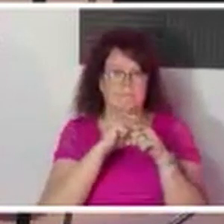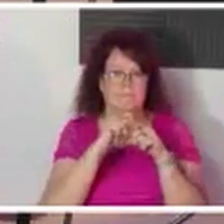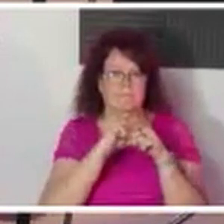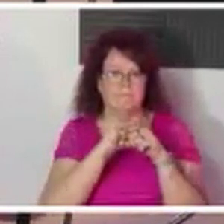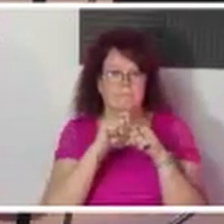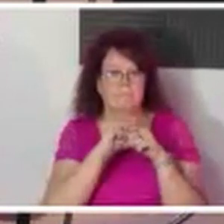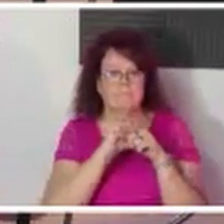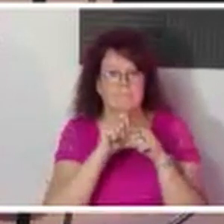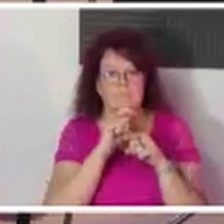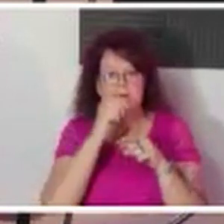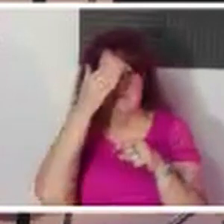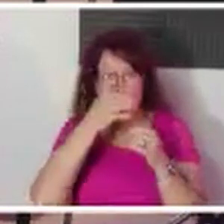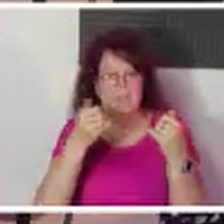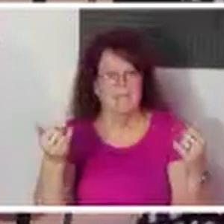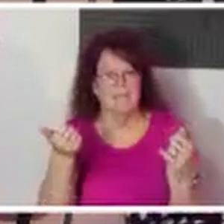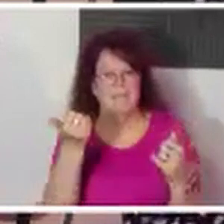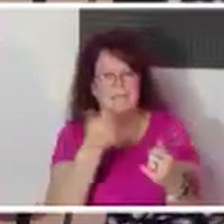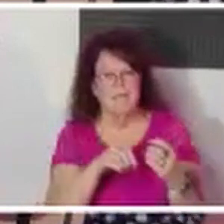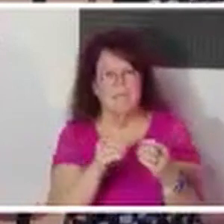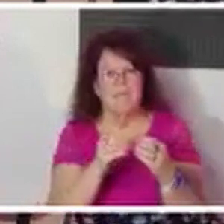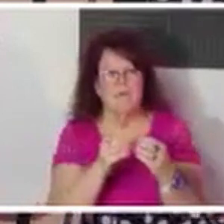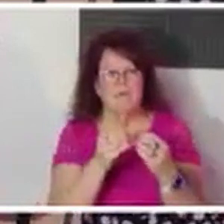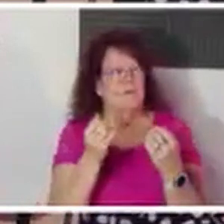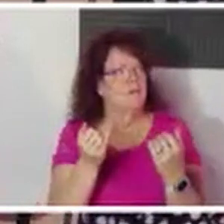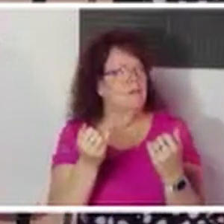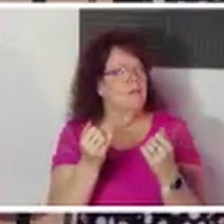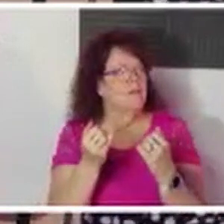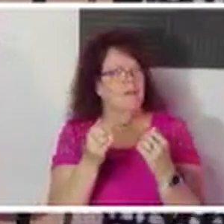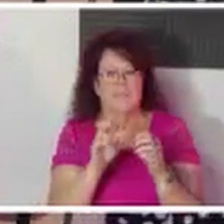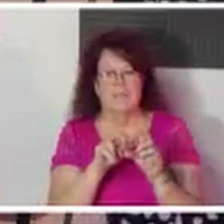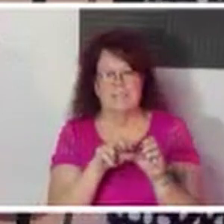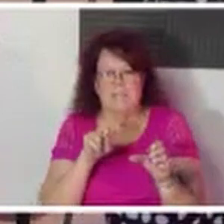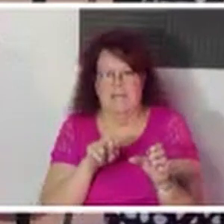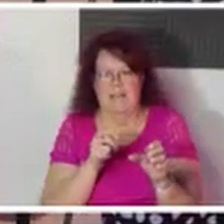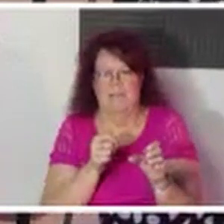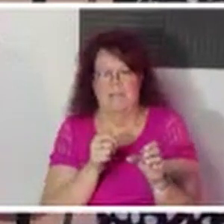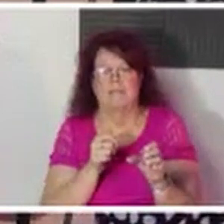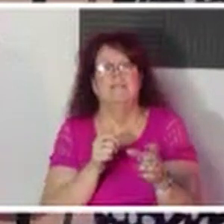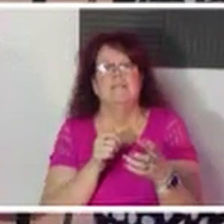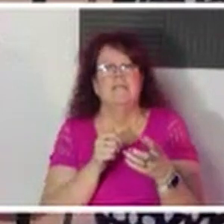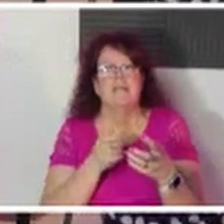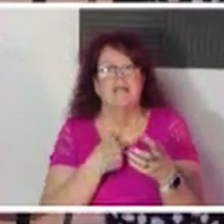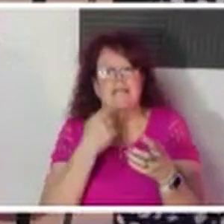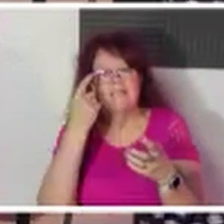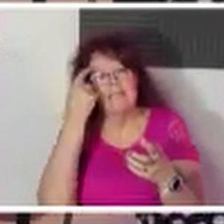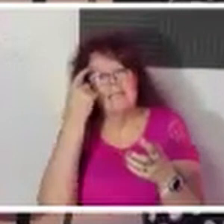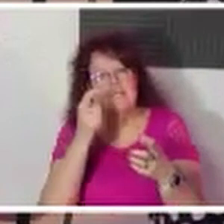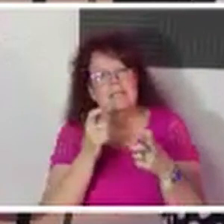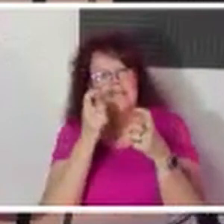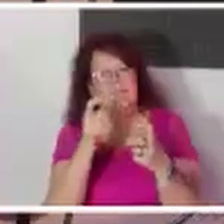longer on the front lines of this work. I get to be just like a slight step removed. I think